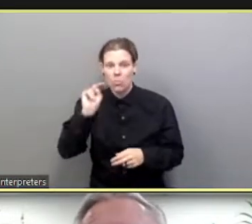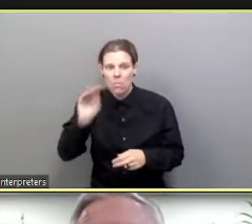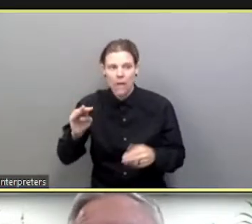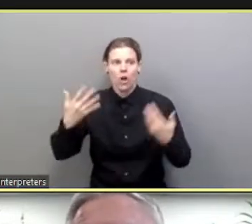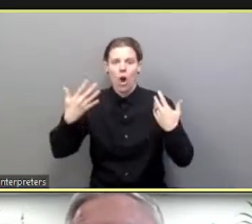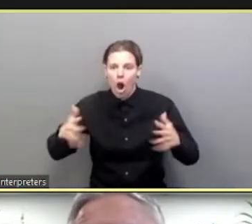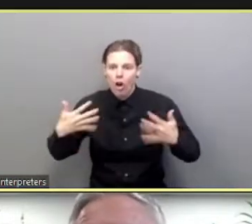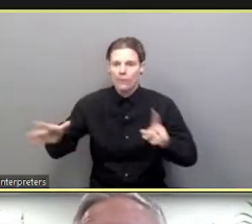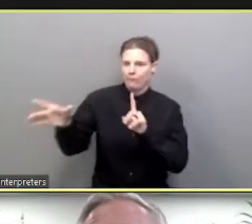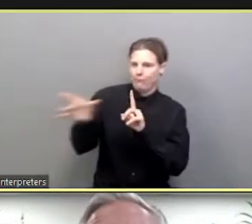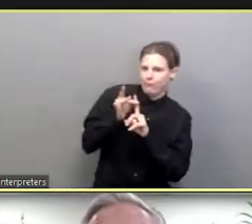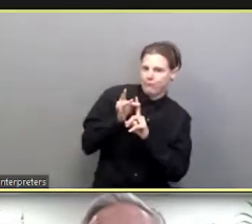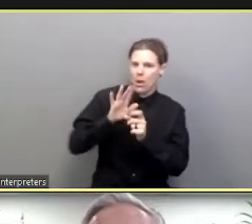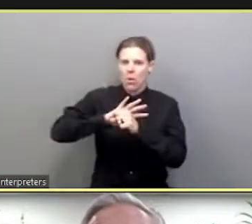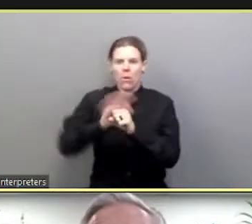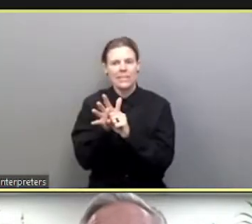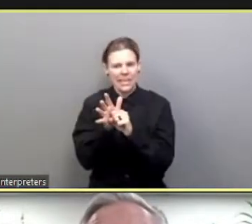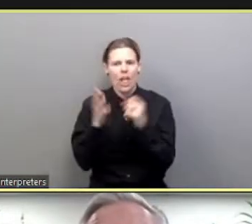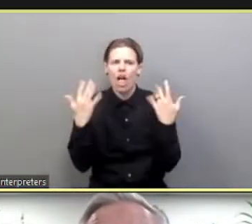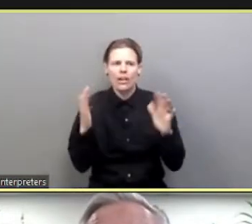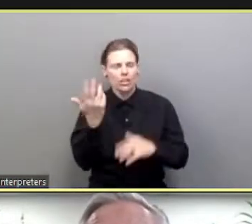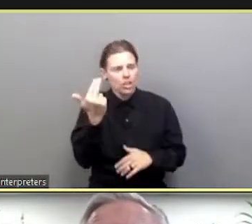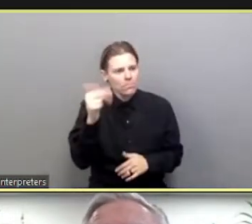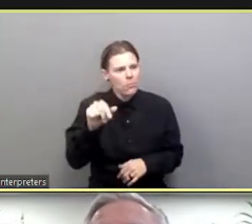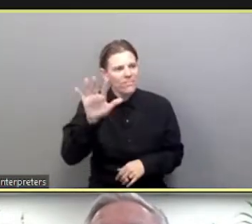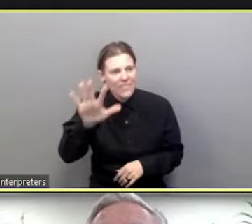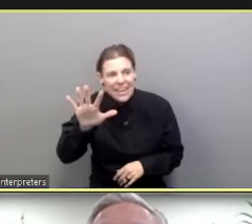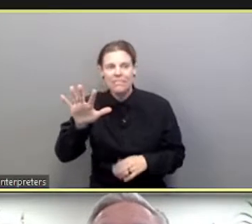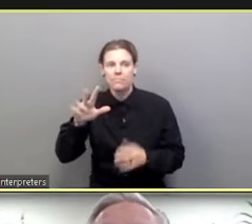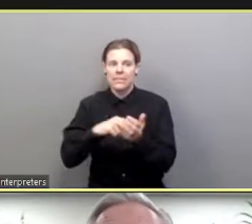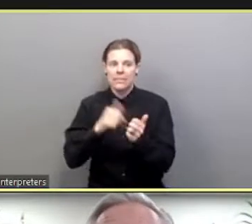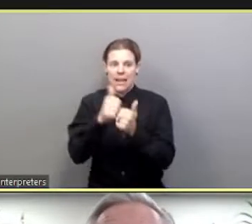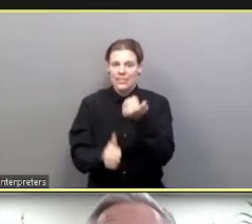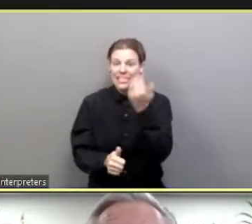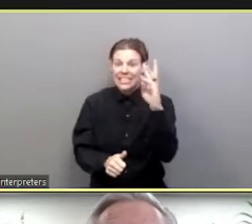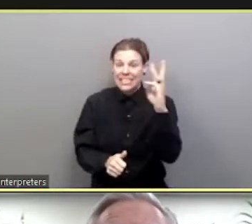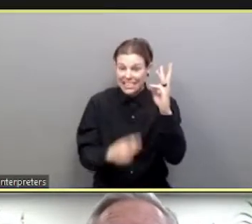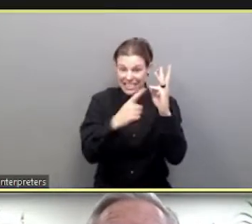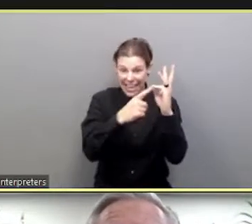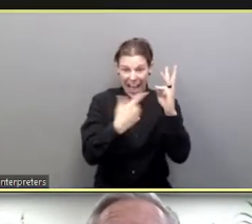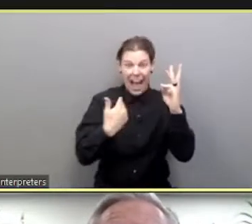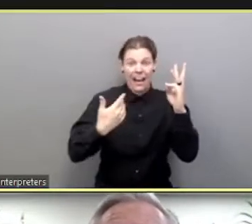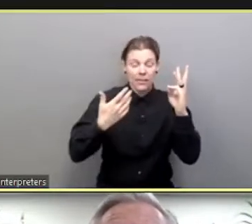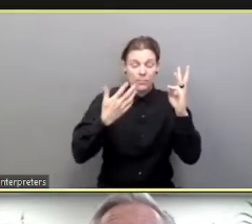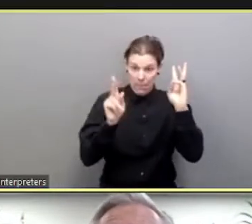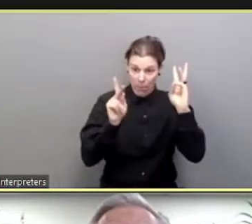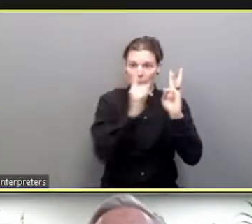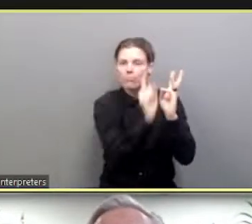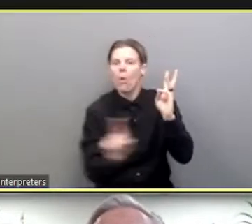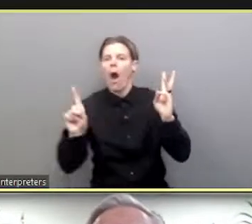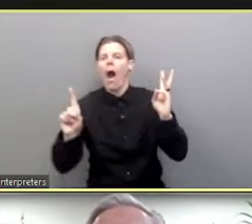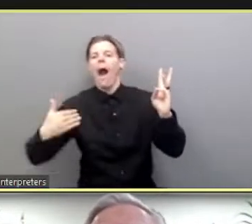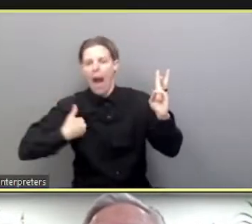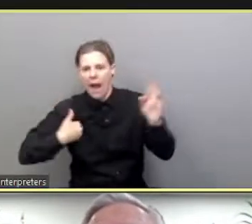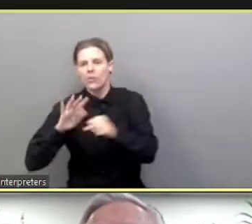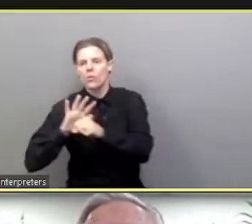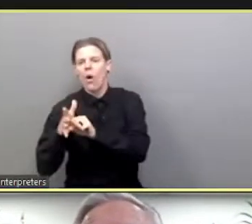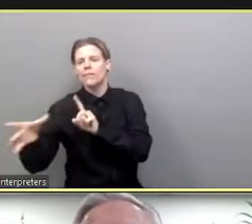About 1 out of every 16 people who gets an infection ends up hospitalized, and